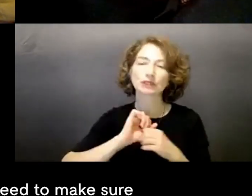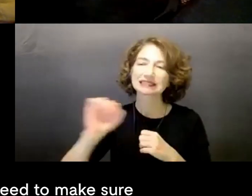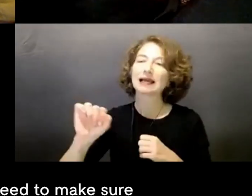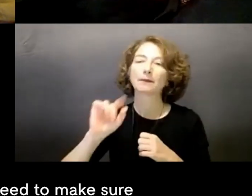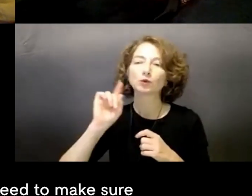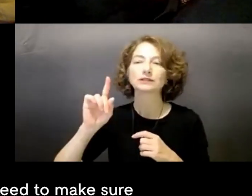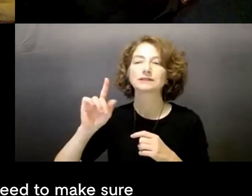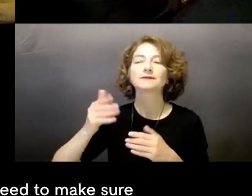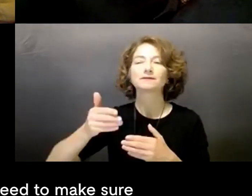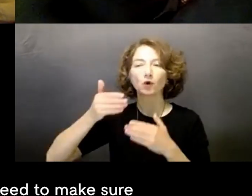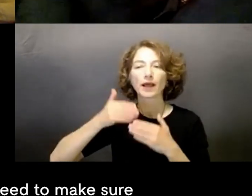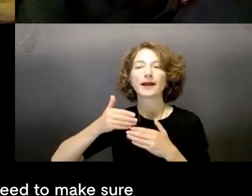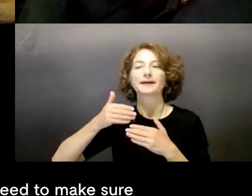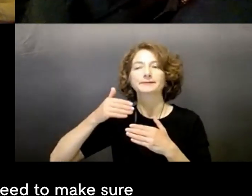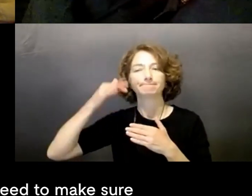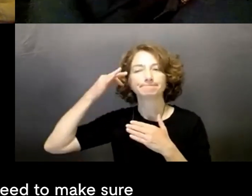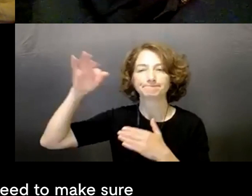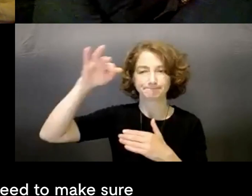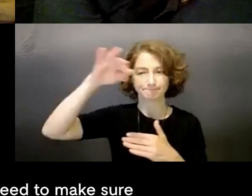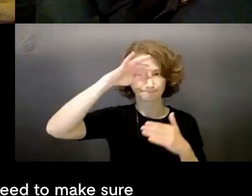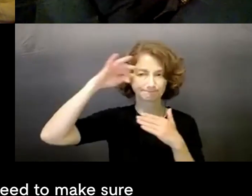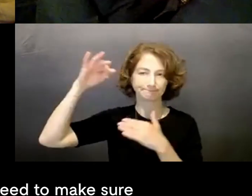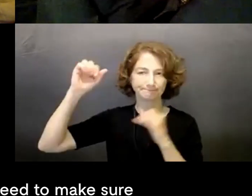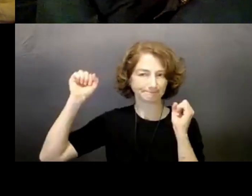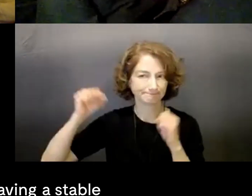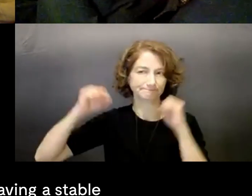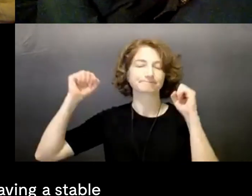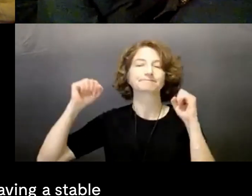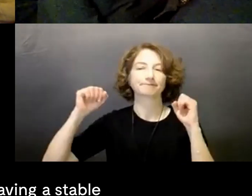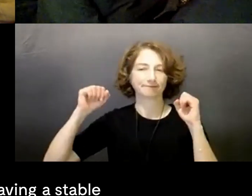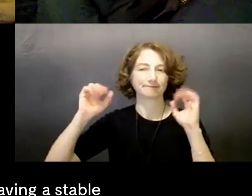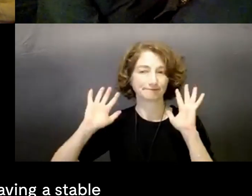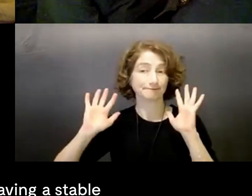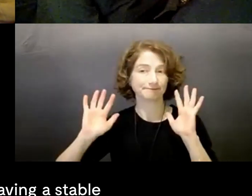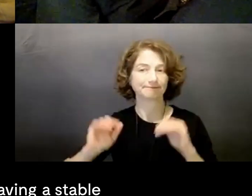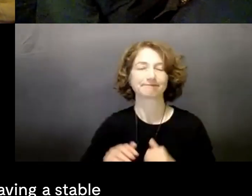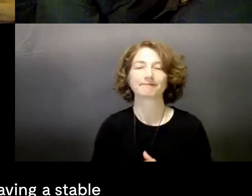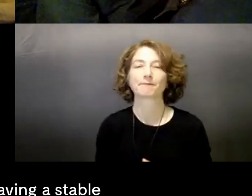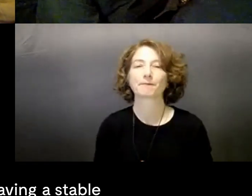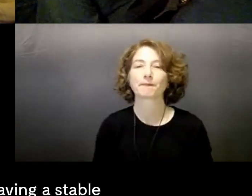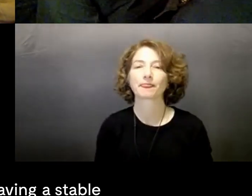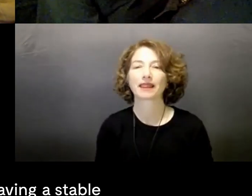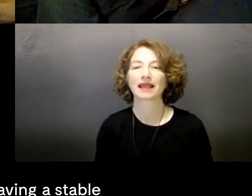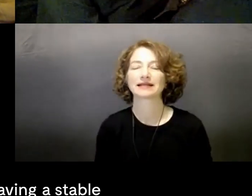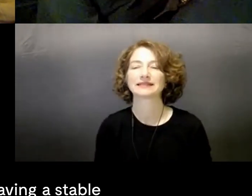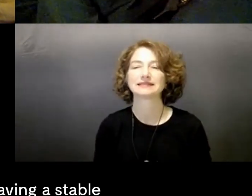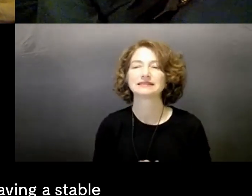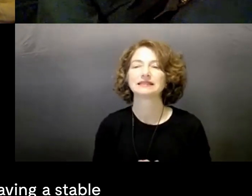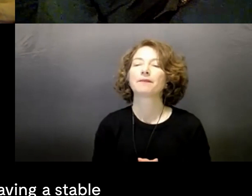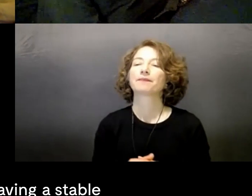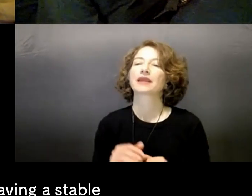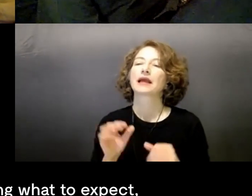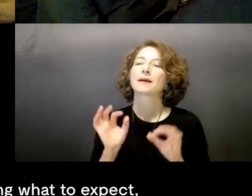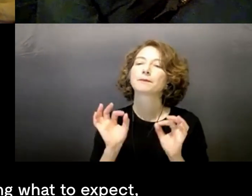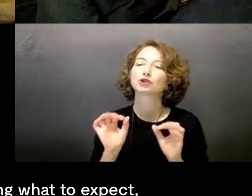talking about, but we also need to make sure that people are consenting. Because having a stable form is also a form